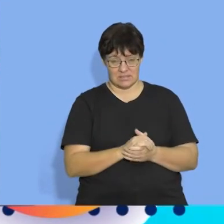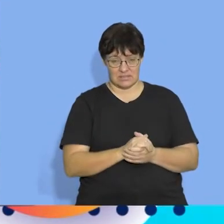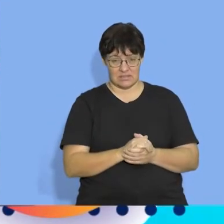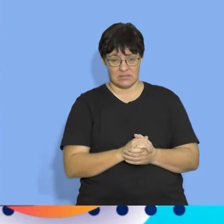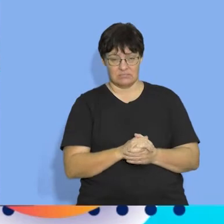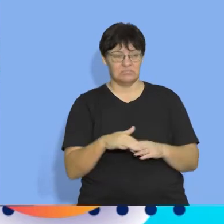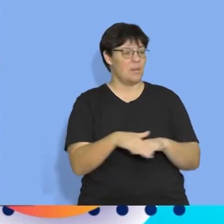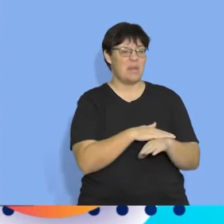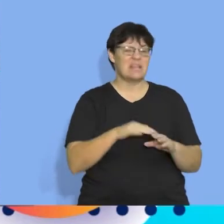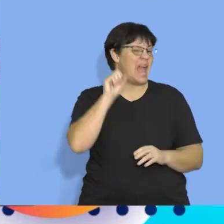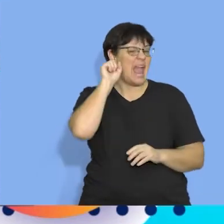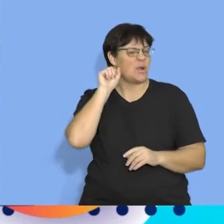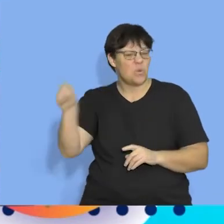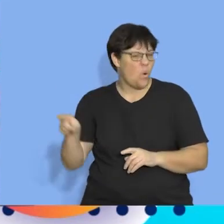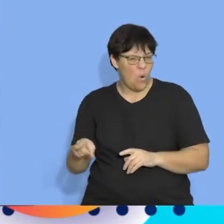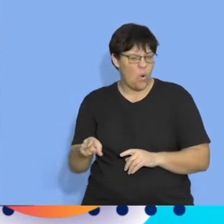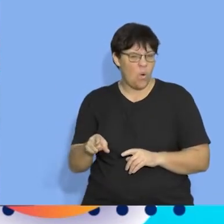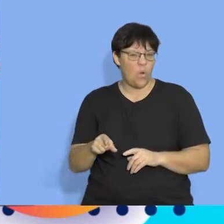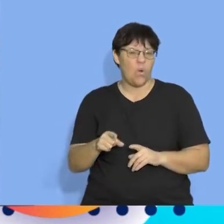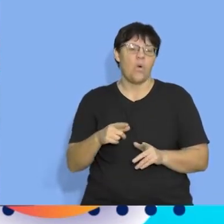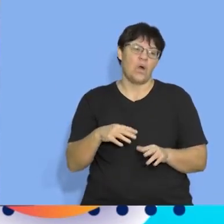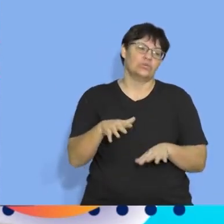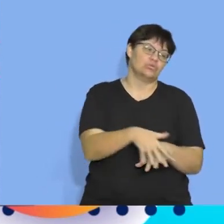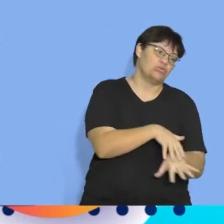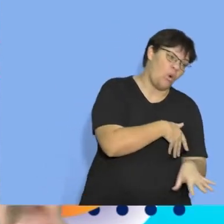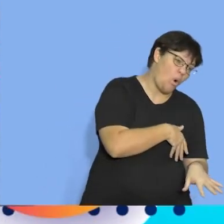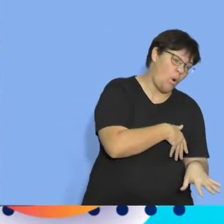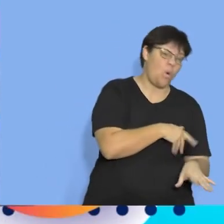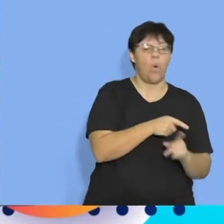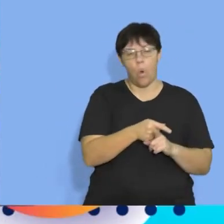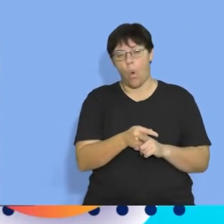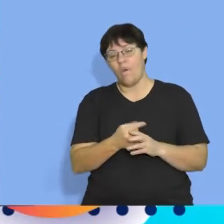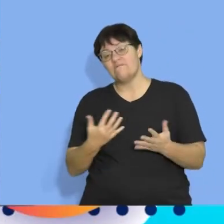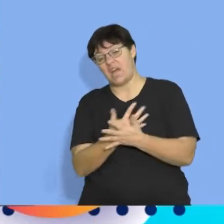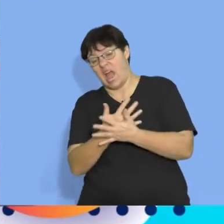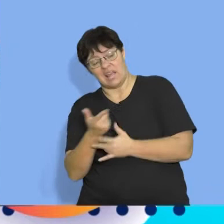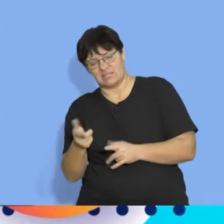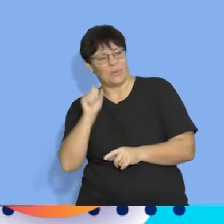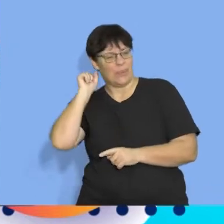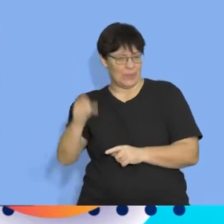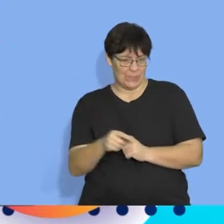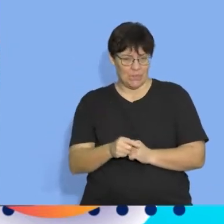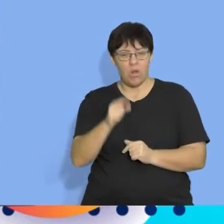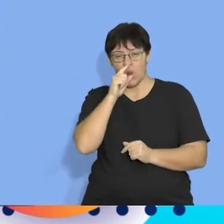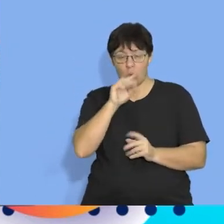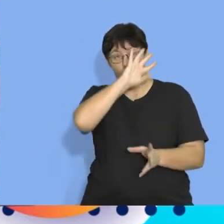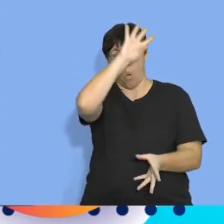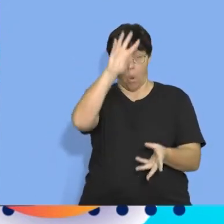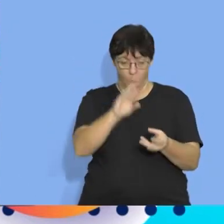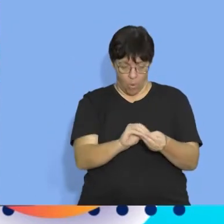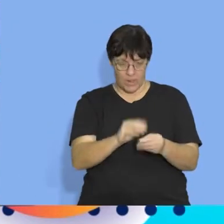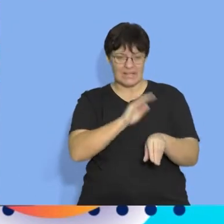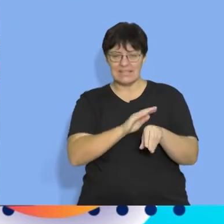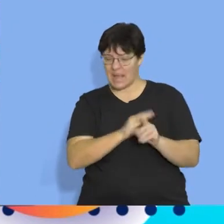speed. Basically, we ignore the times when they went really slow, and we ignore the times that they went really fast. We just look at the